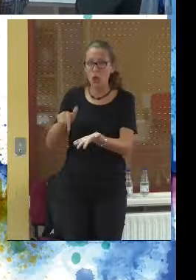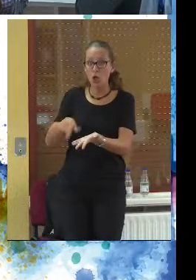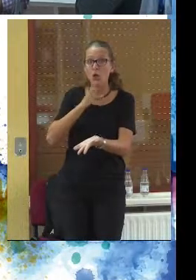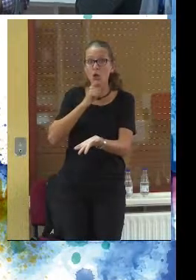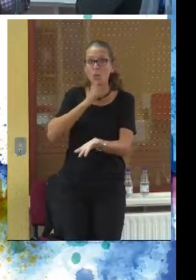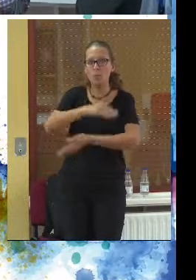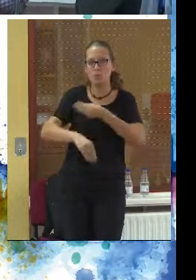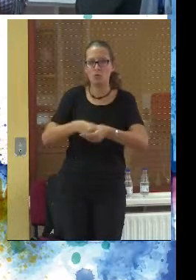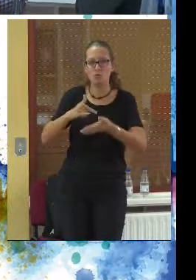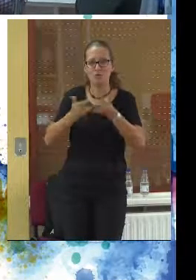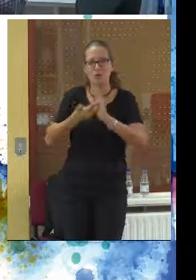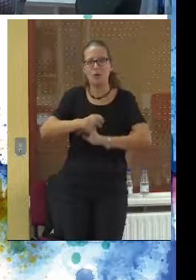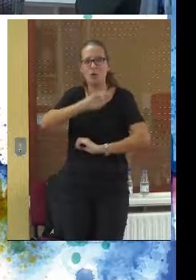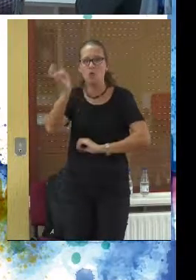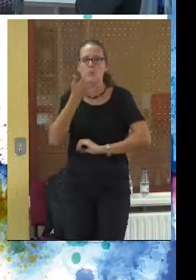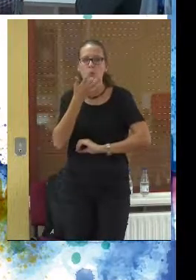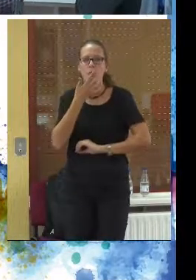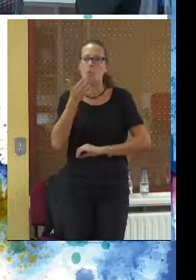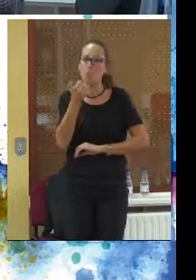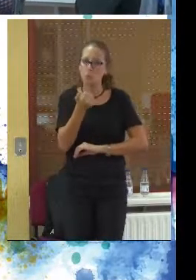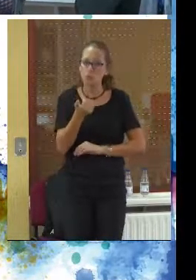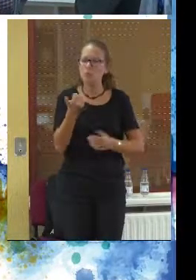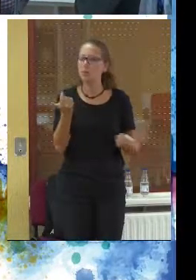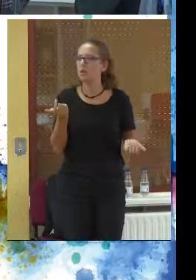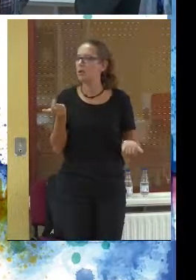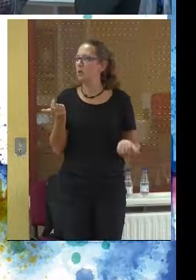system based on systems using